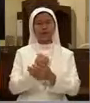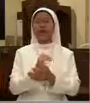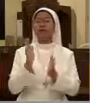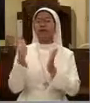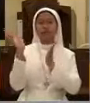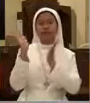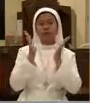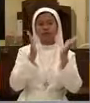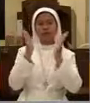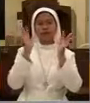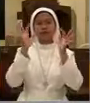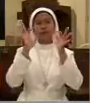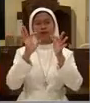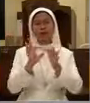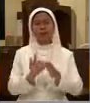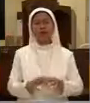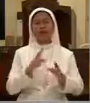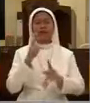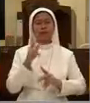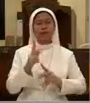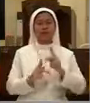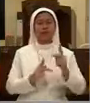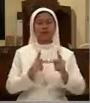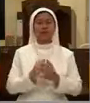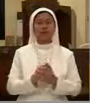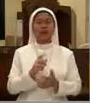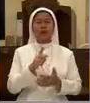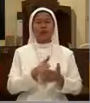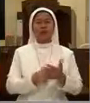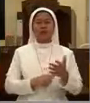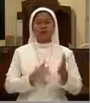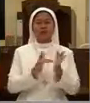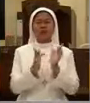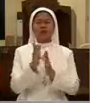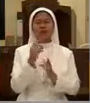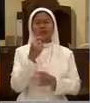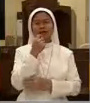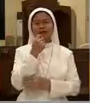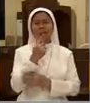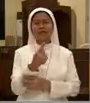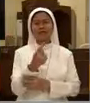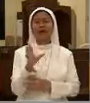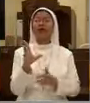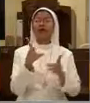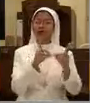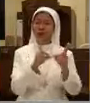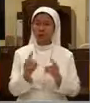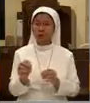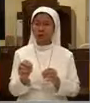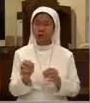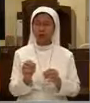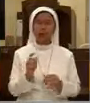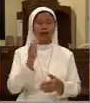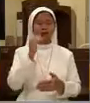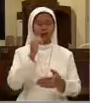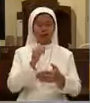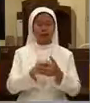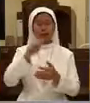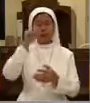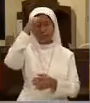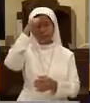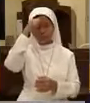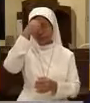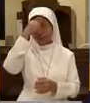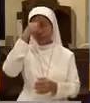Service of neighbor. And what did Jesus say? "Do this in remembrance of me." You